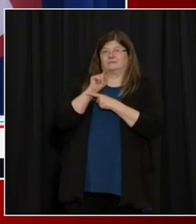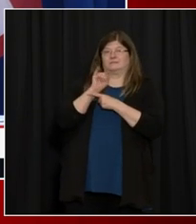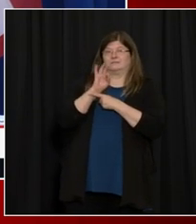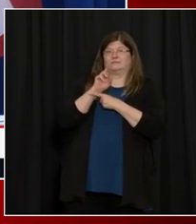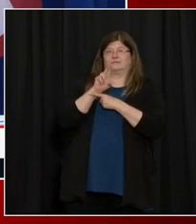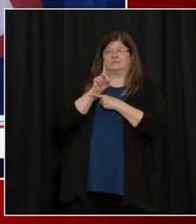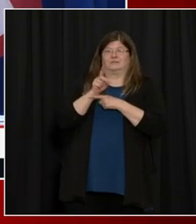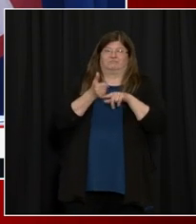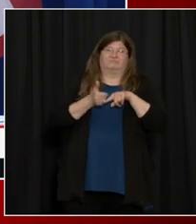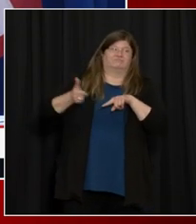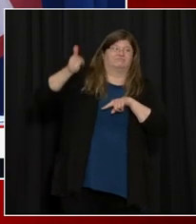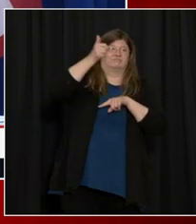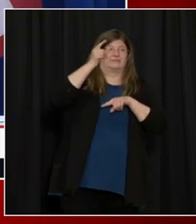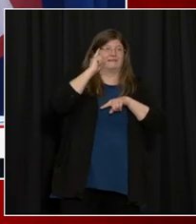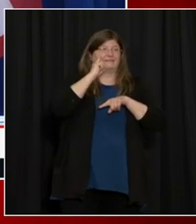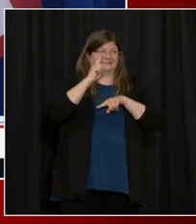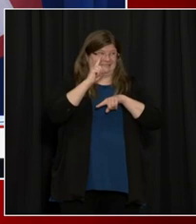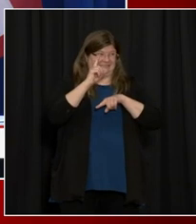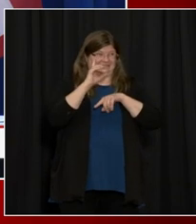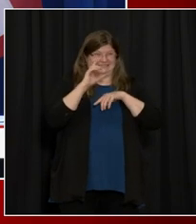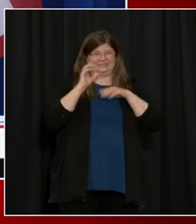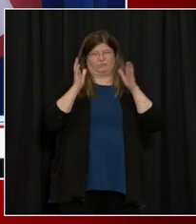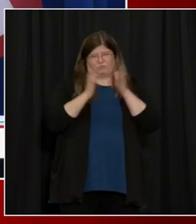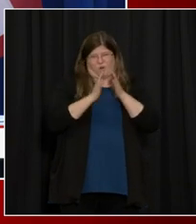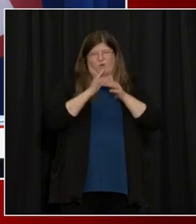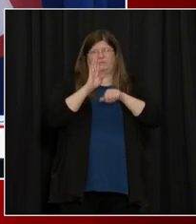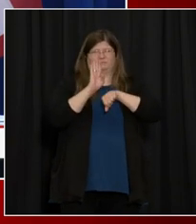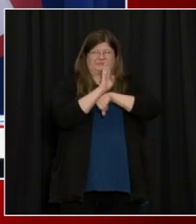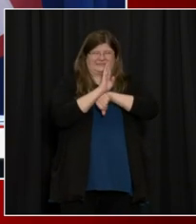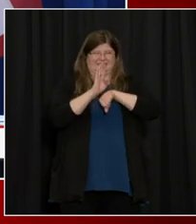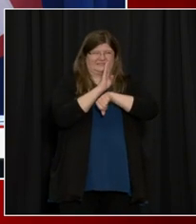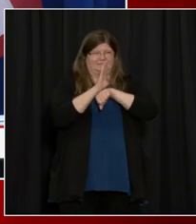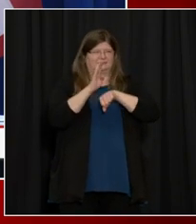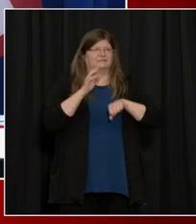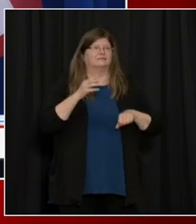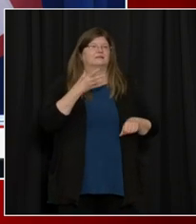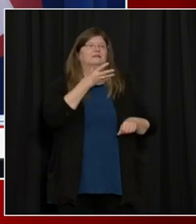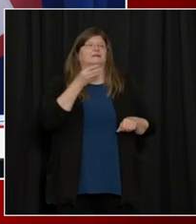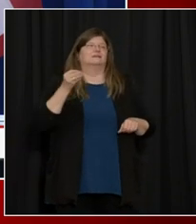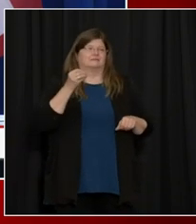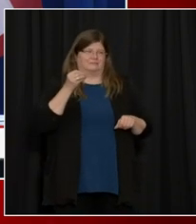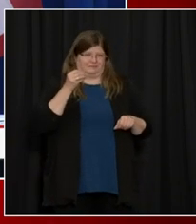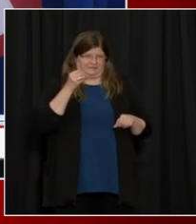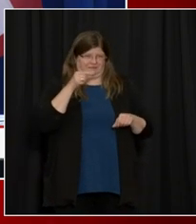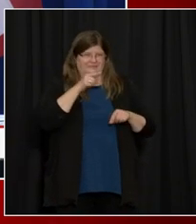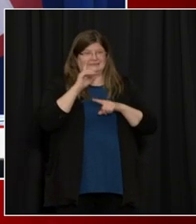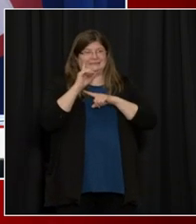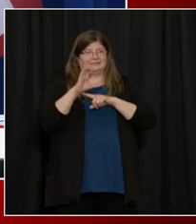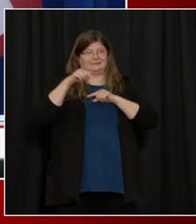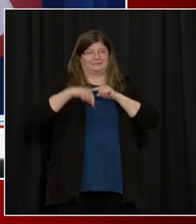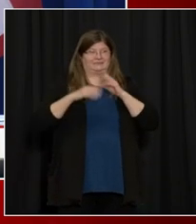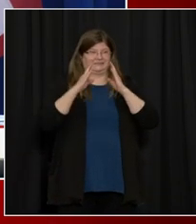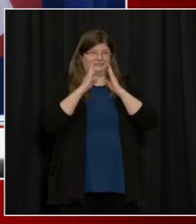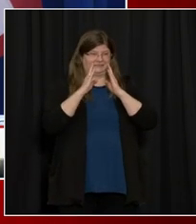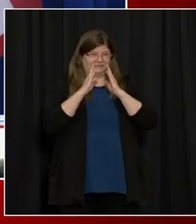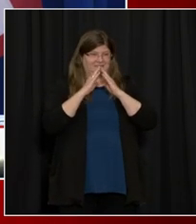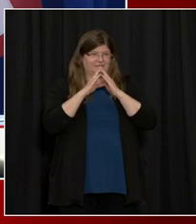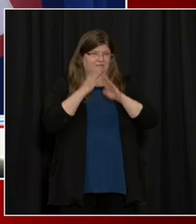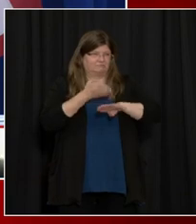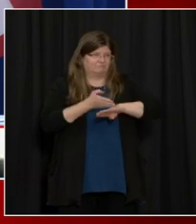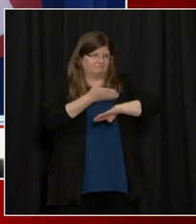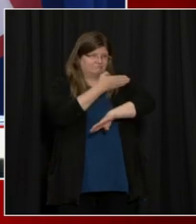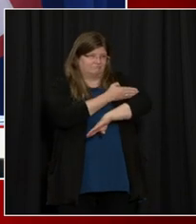Business, Neil Albert, who is the president and CEO of the Downtown DC Business Improvement District, and Christina Noel, the